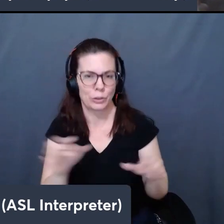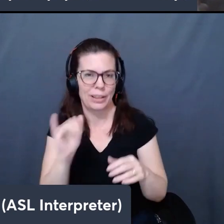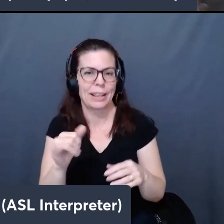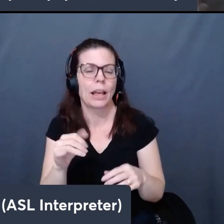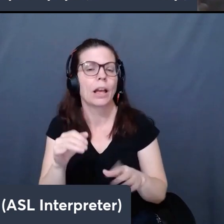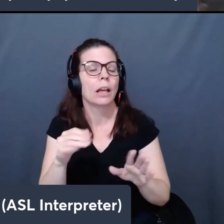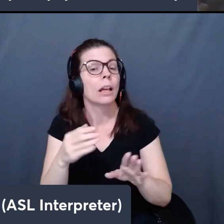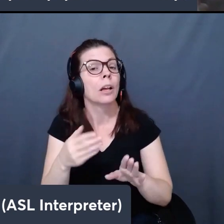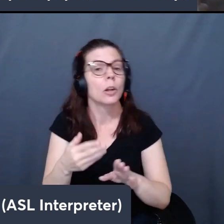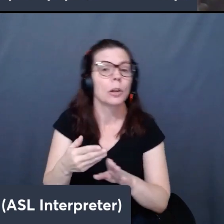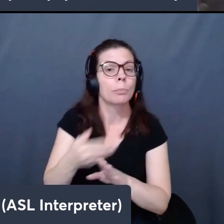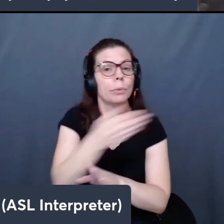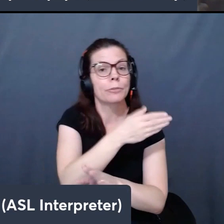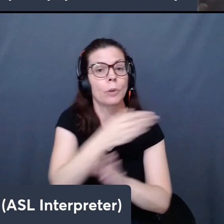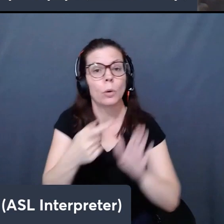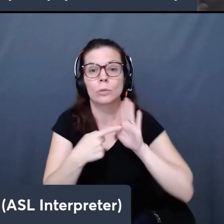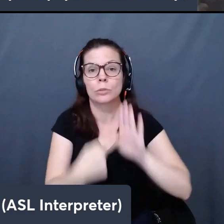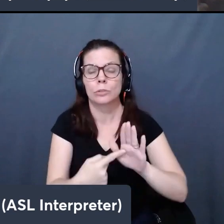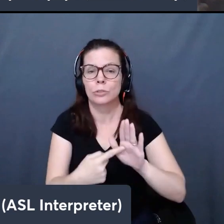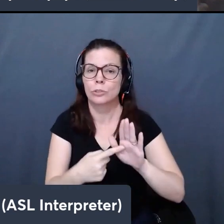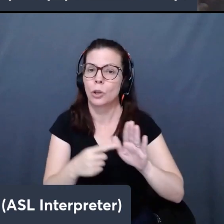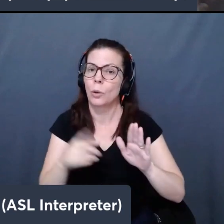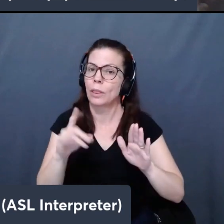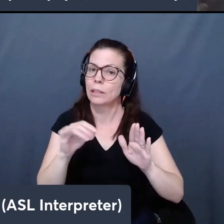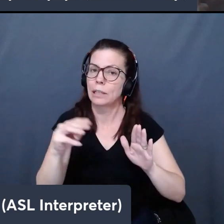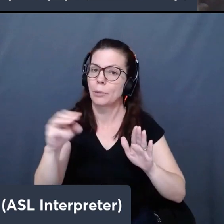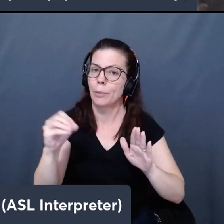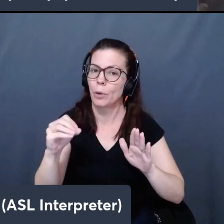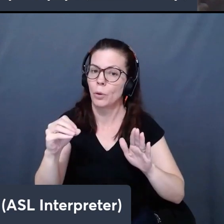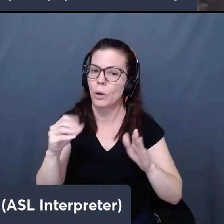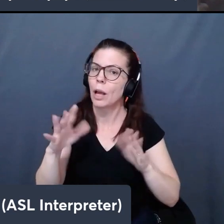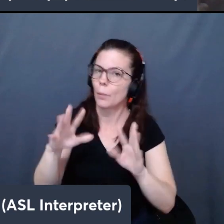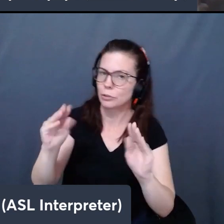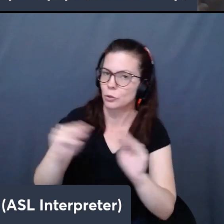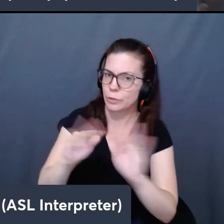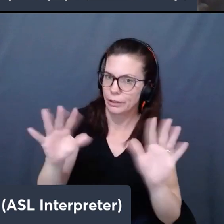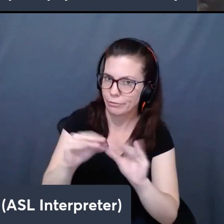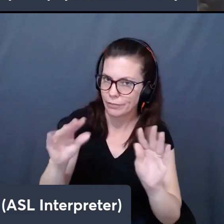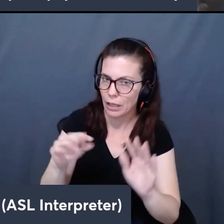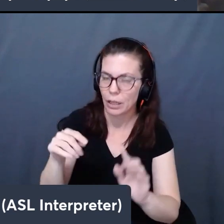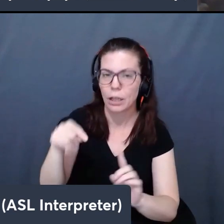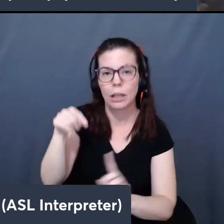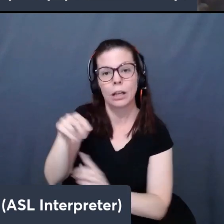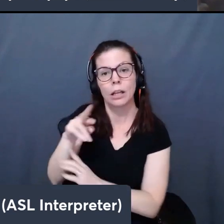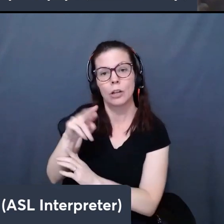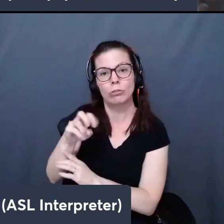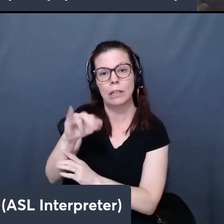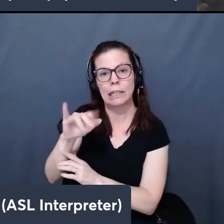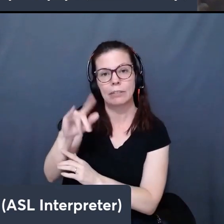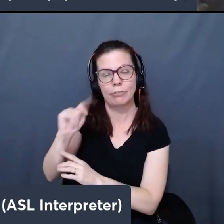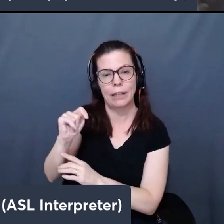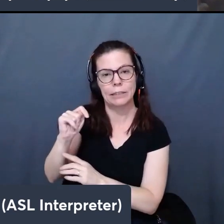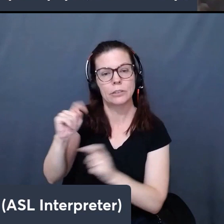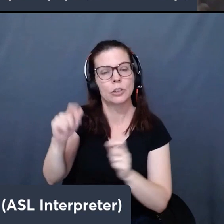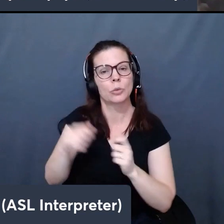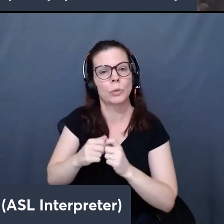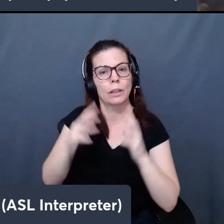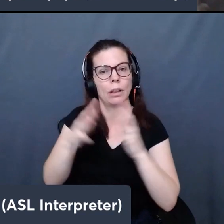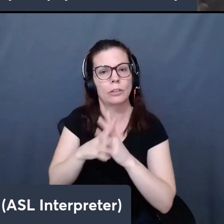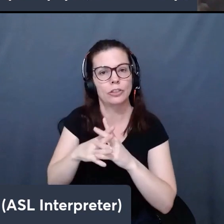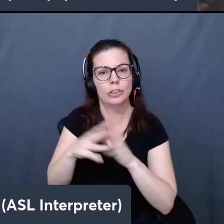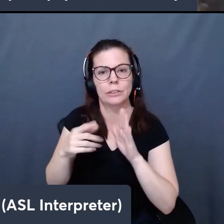I introduce our viewers to the demo, let me clarify that this reInvent, we are launching a preview of S3